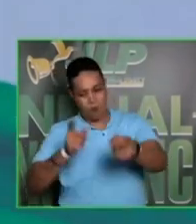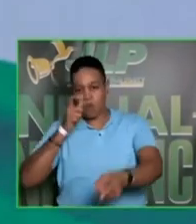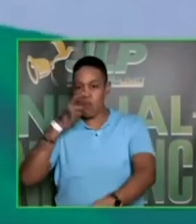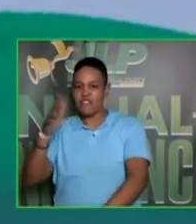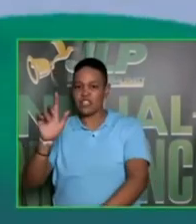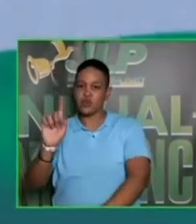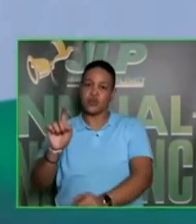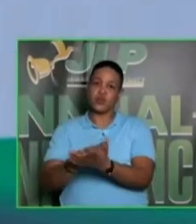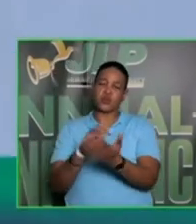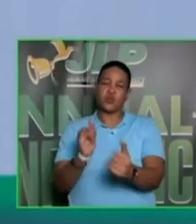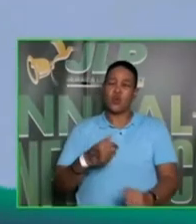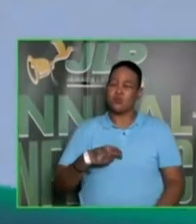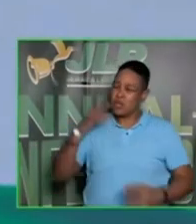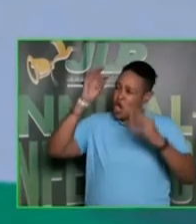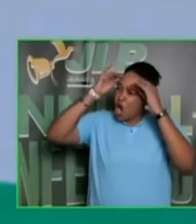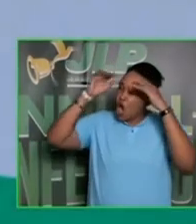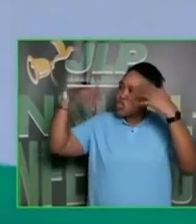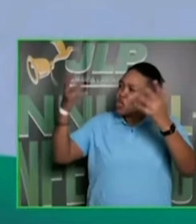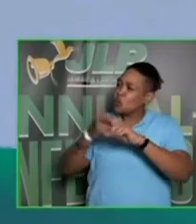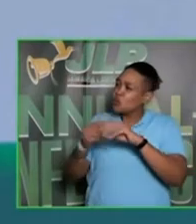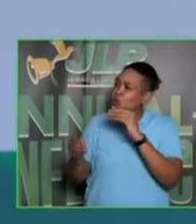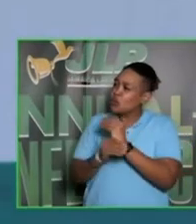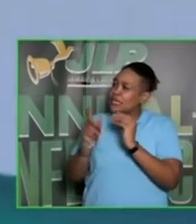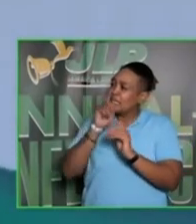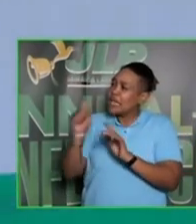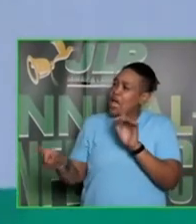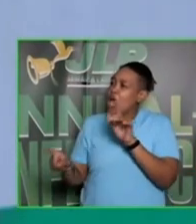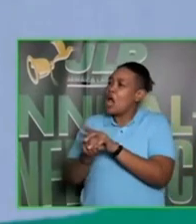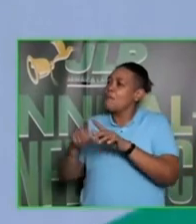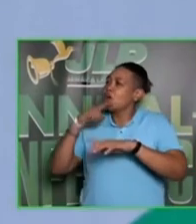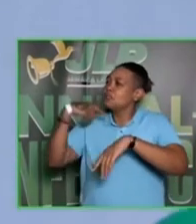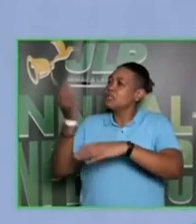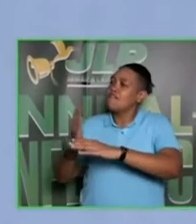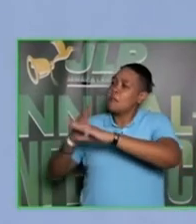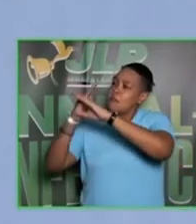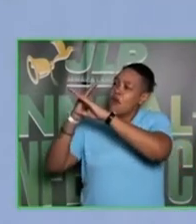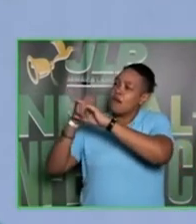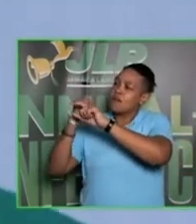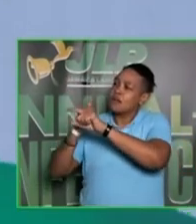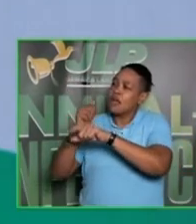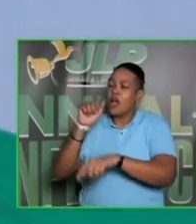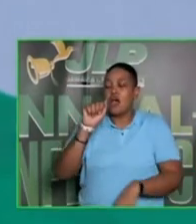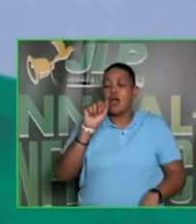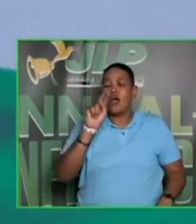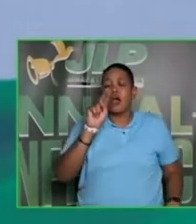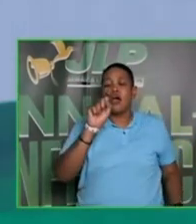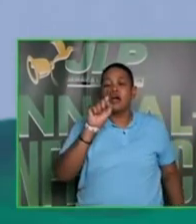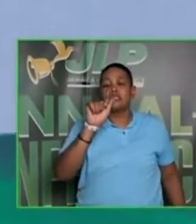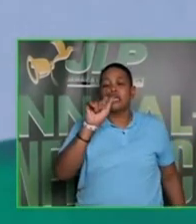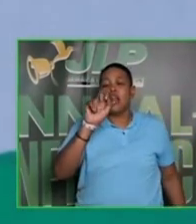I'm very concerned about the re-emergence of prohibitive auxiliary fees.